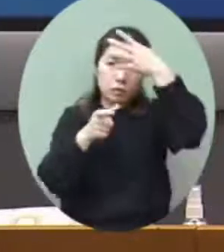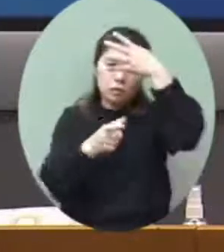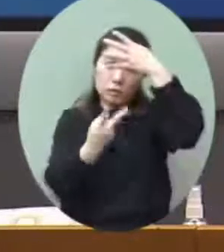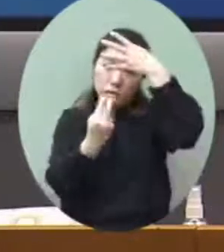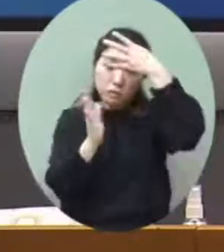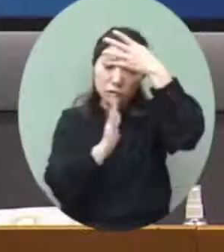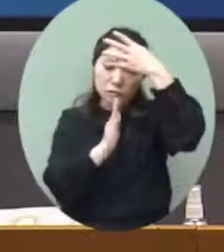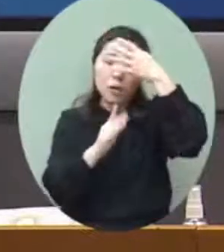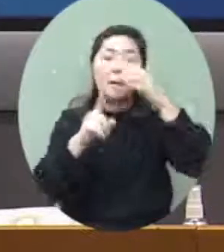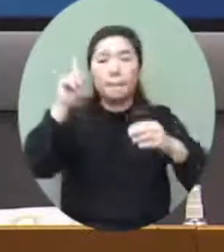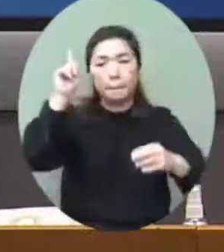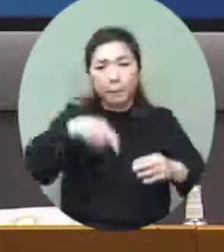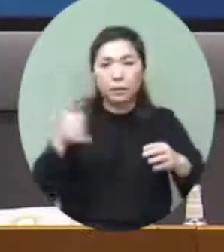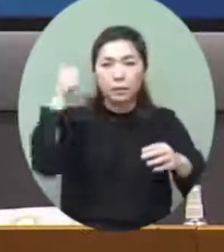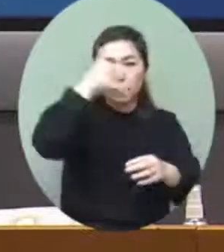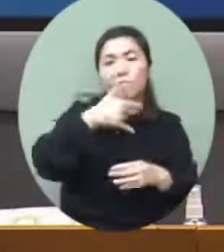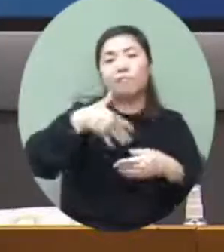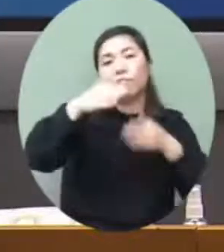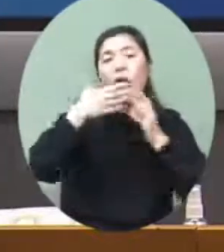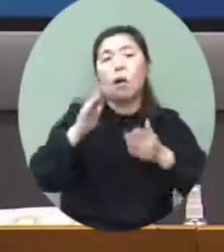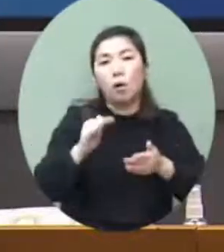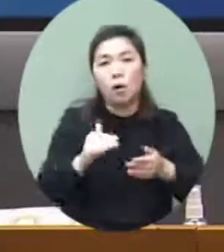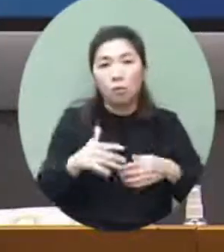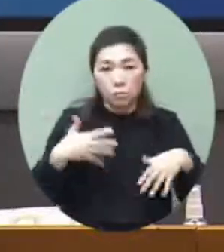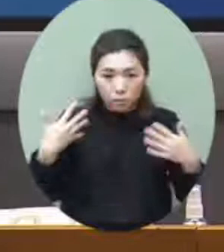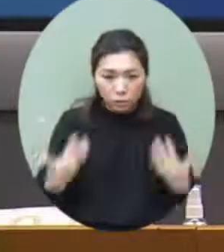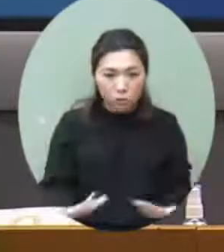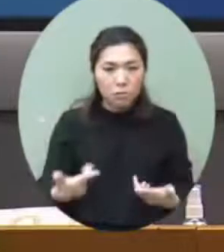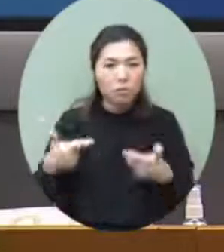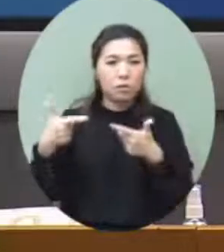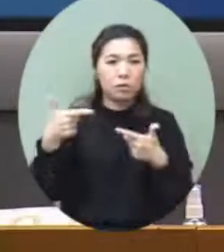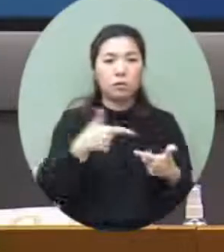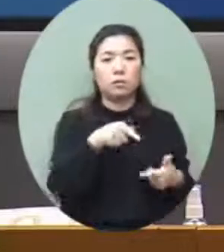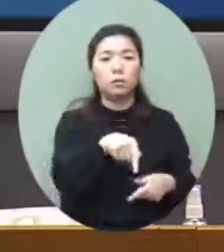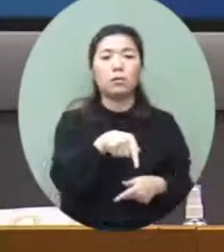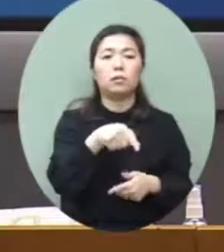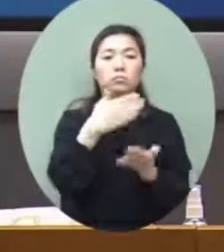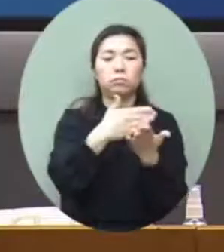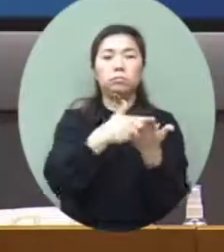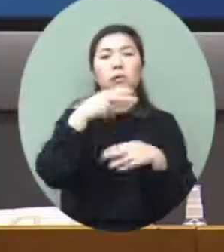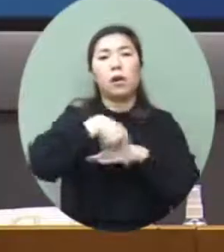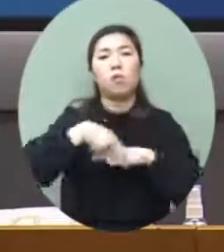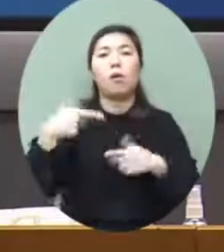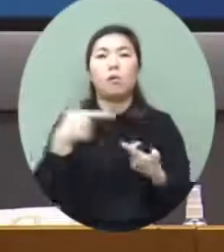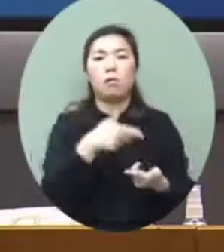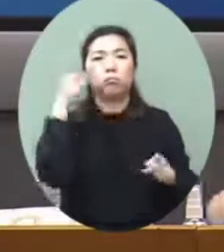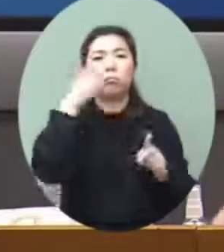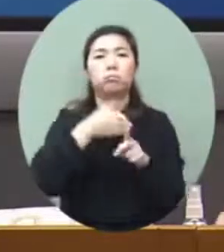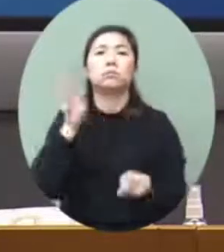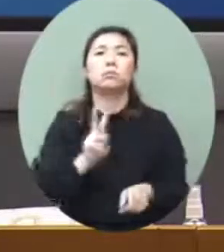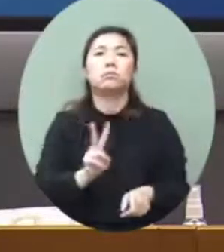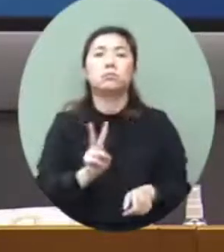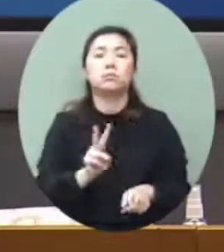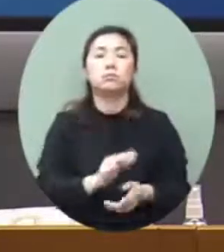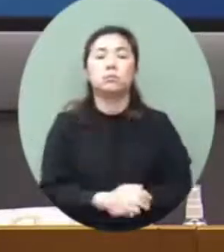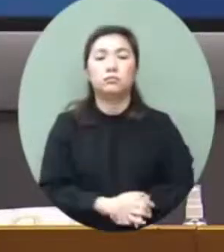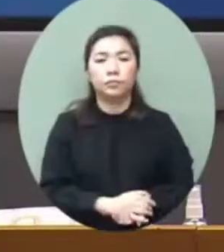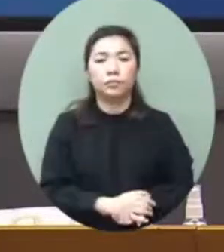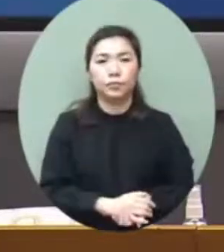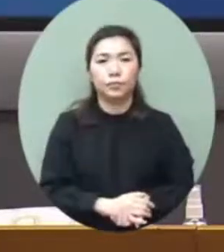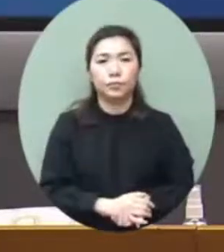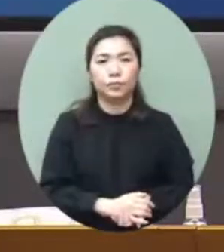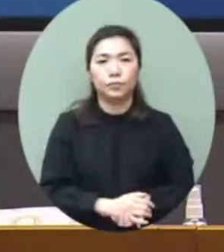2020-21. They advanced their summer vacation. The target is for students to return to school